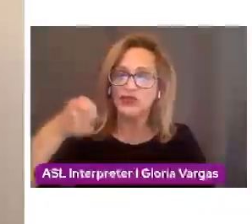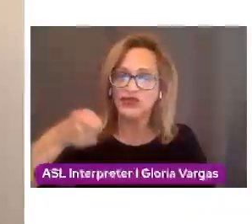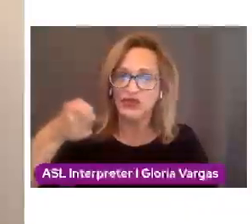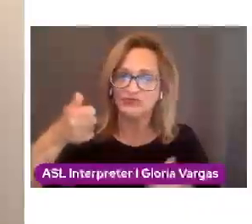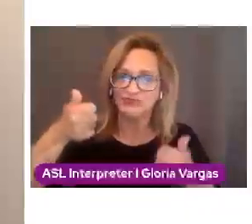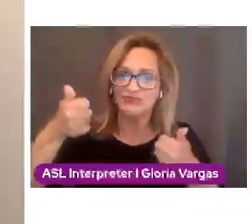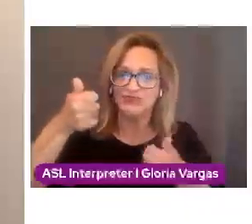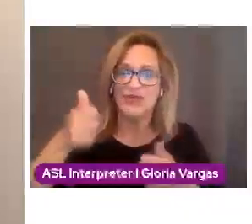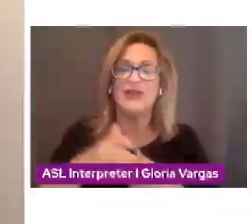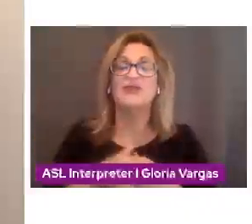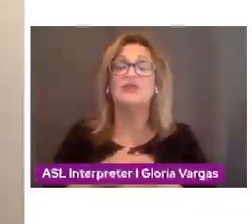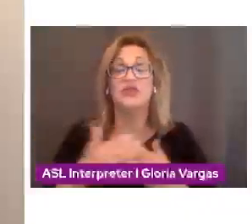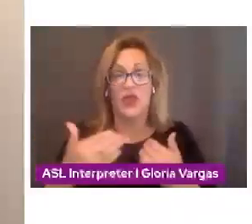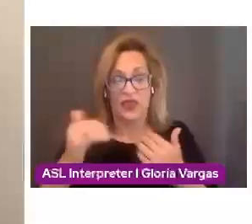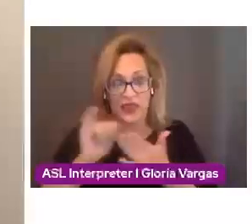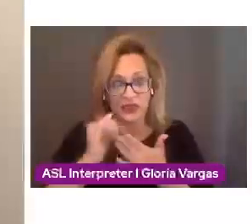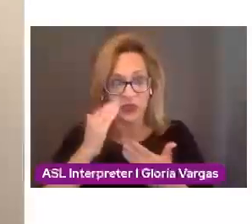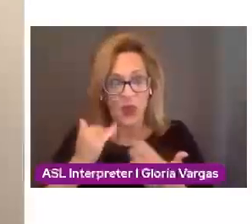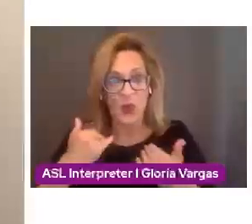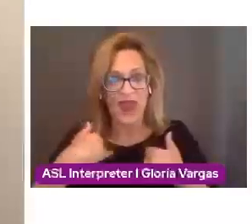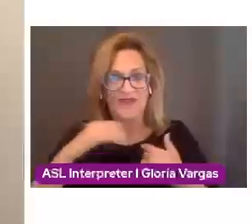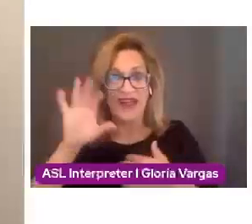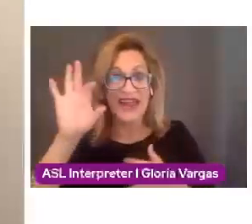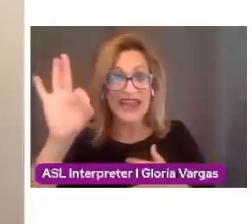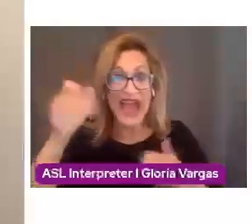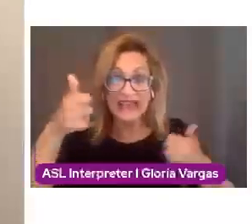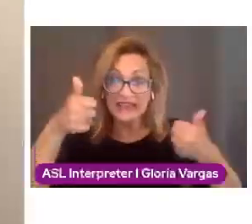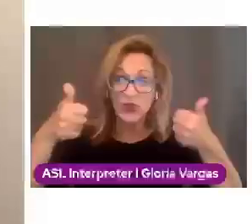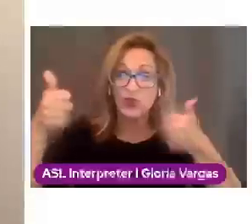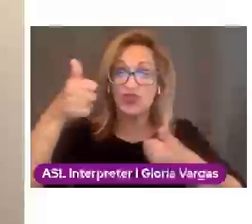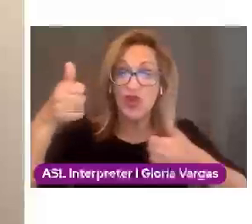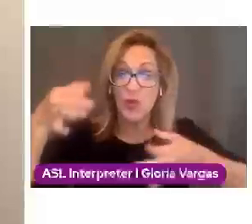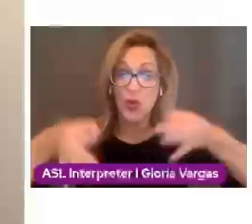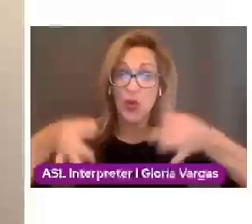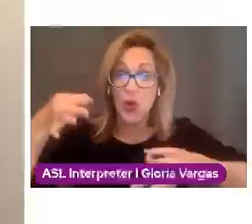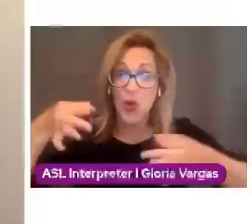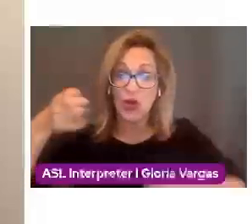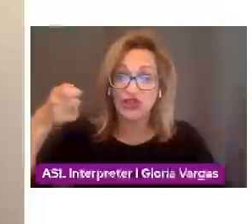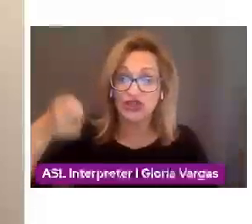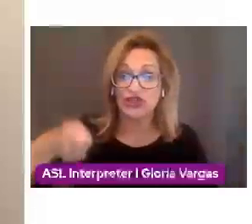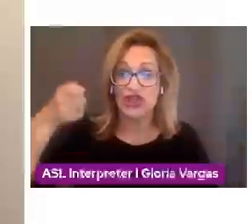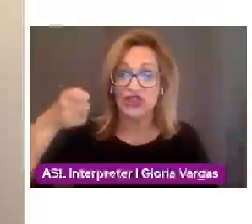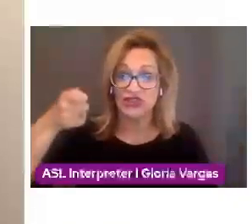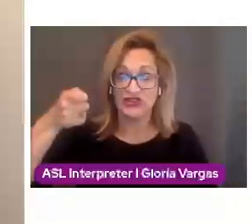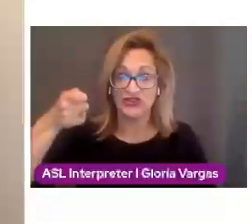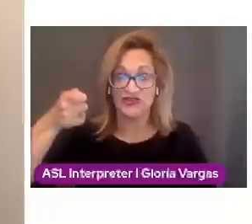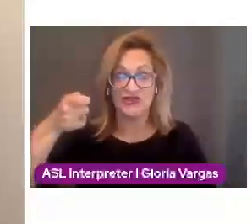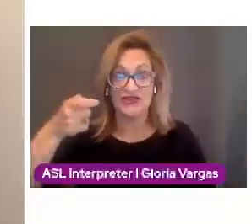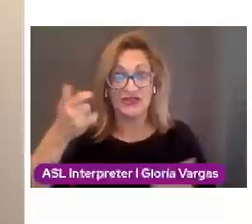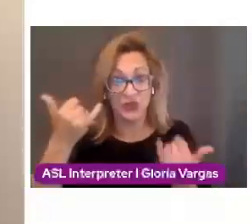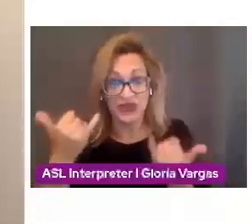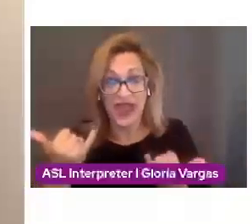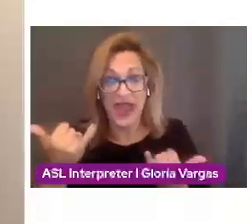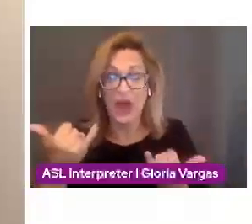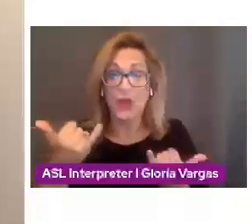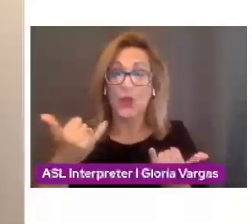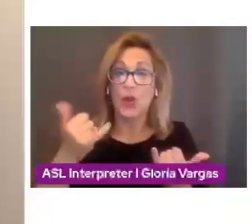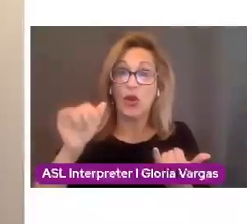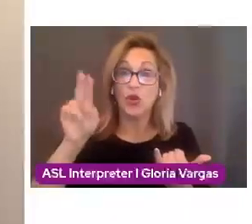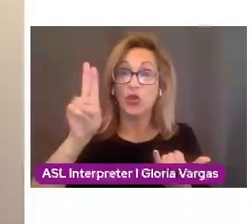9 Supreme Court justices to this day. It's not in the Constitution. The number is not